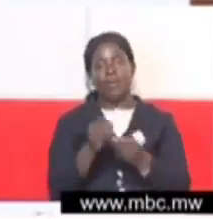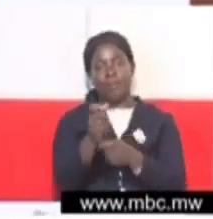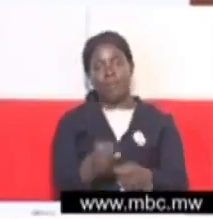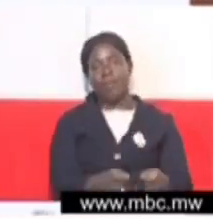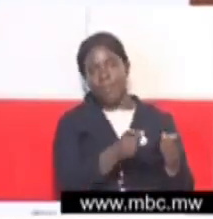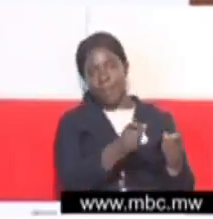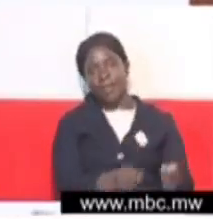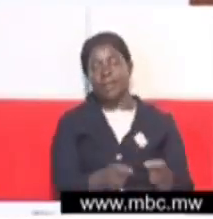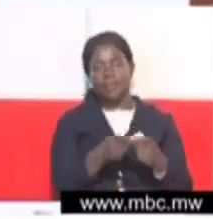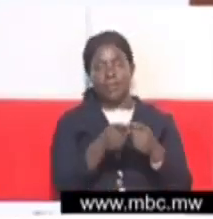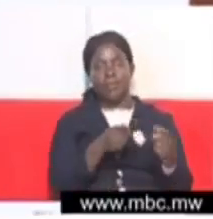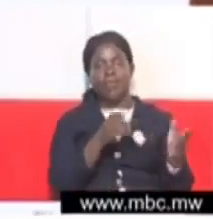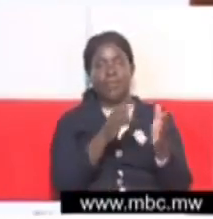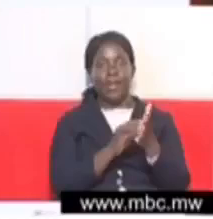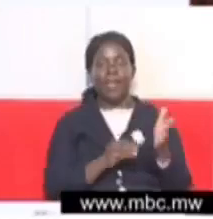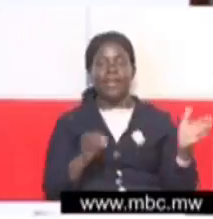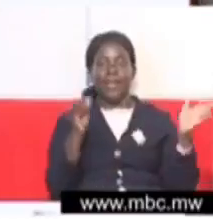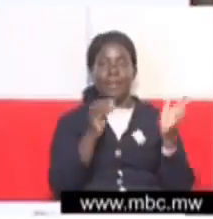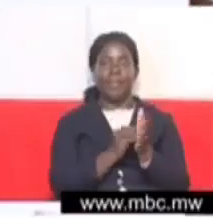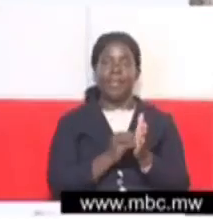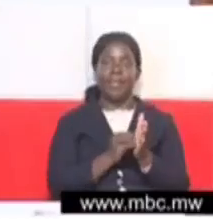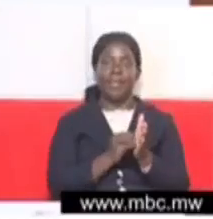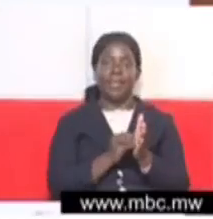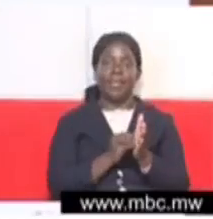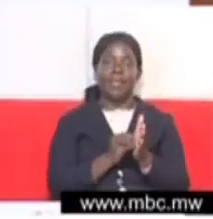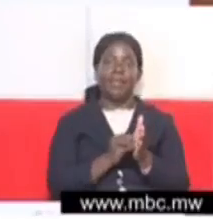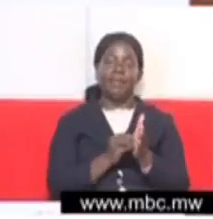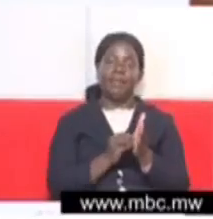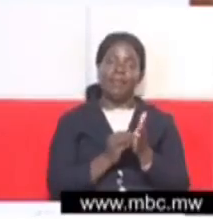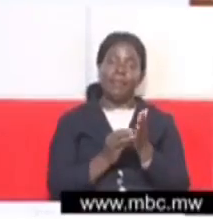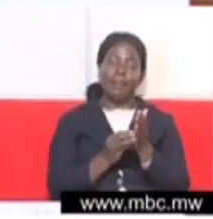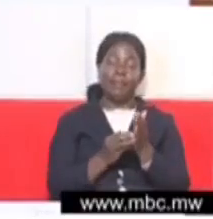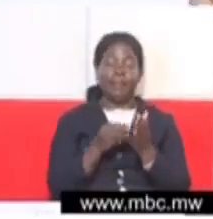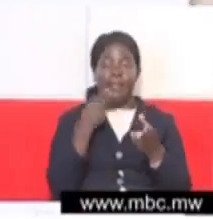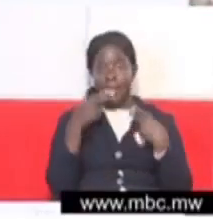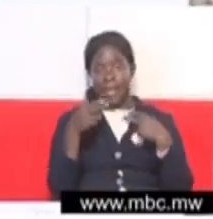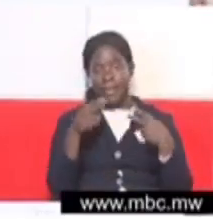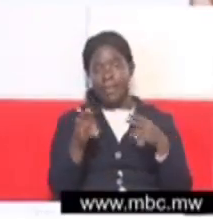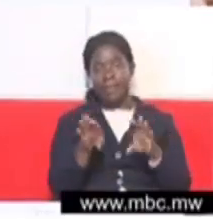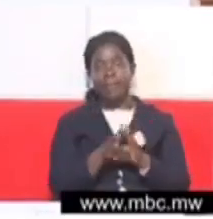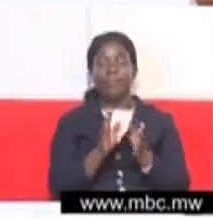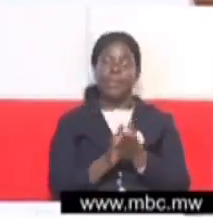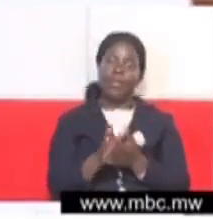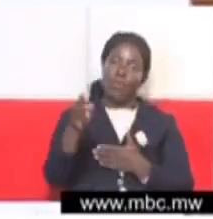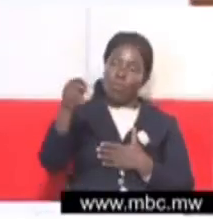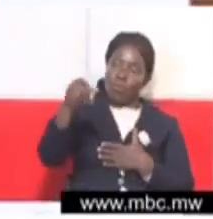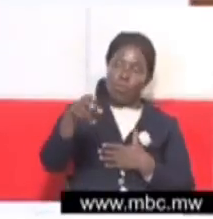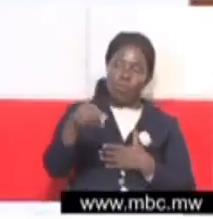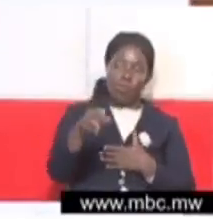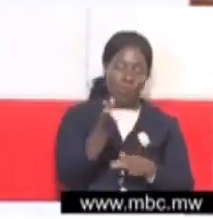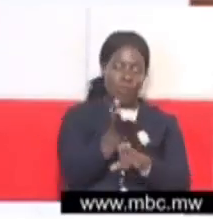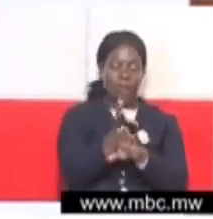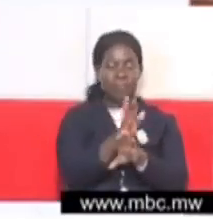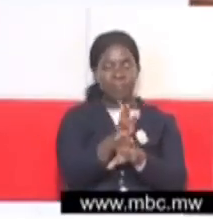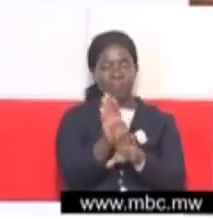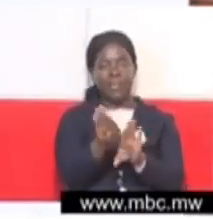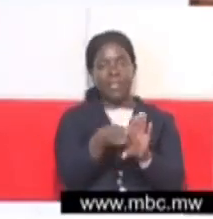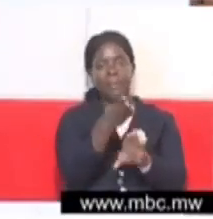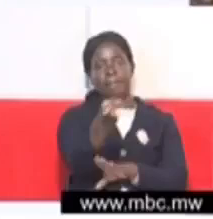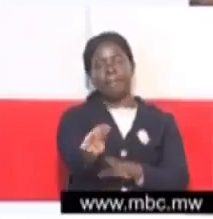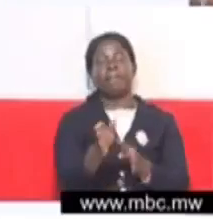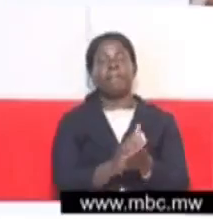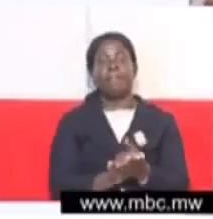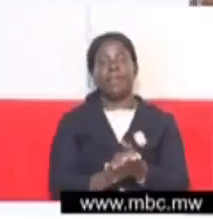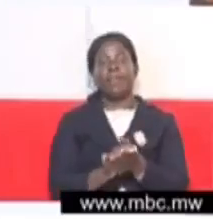from Katabe with rice and cassava flour. So these farmers were linked to WFP, which is buying